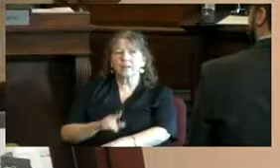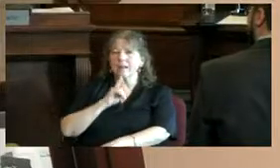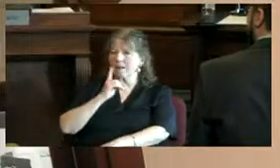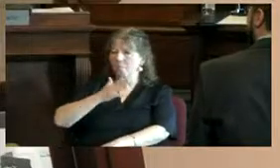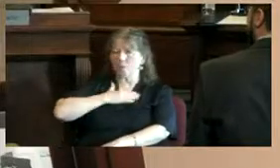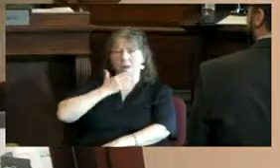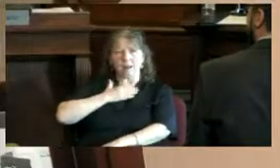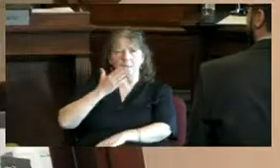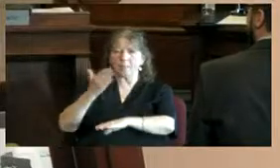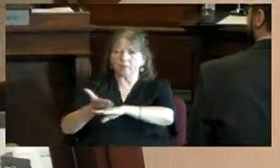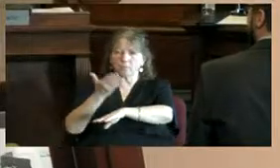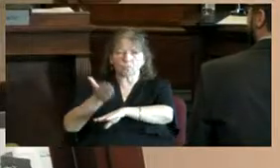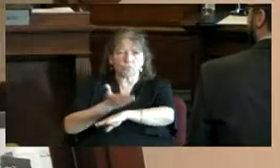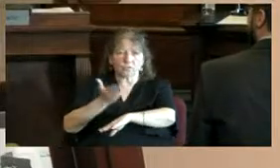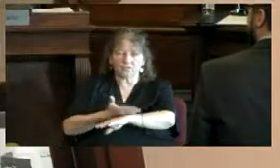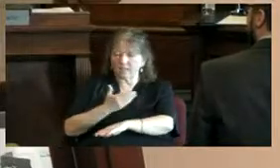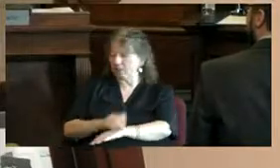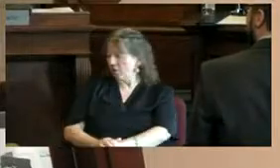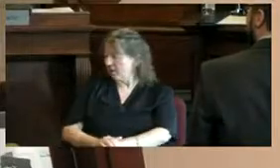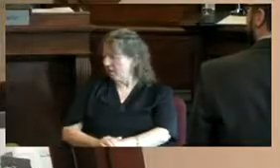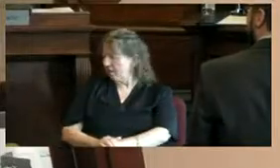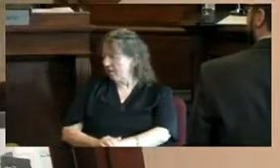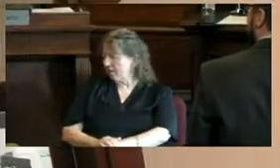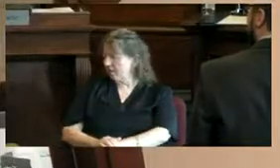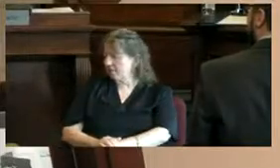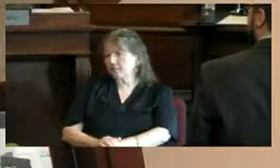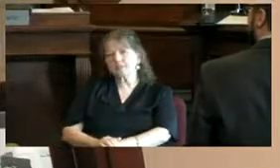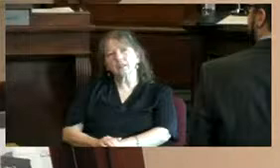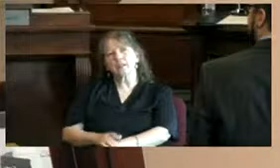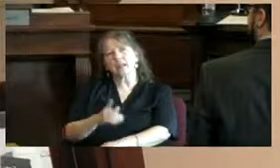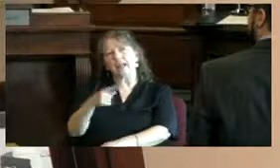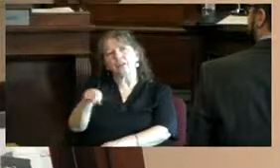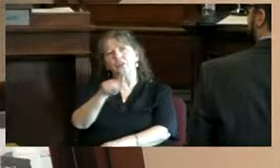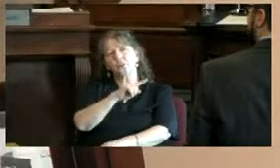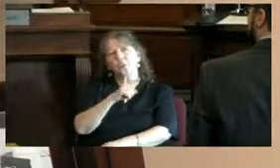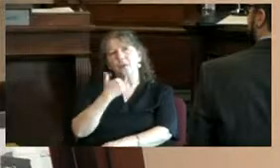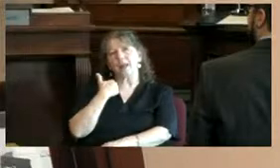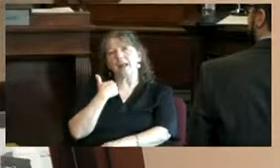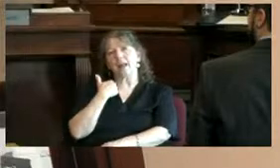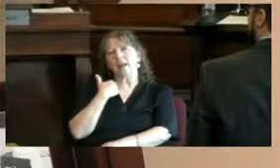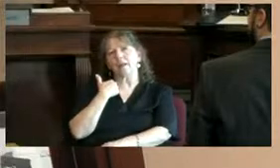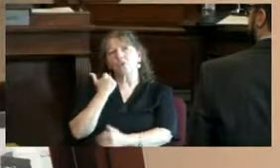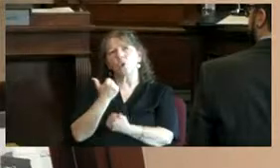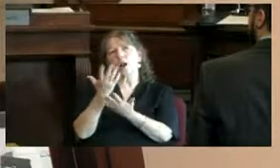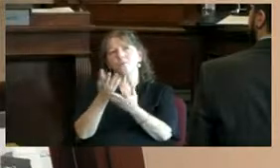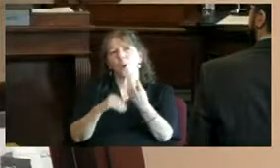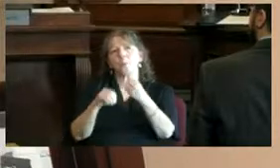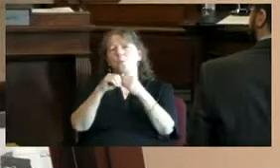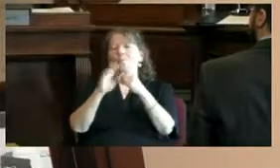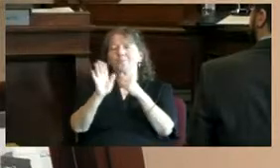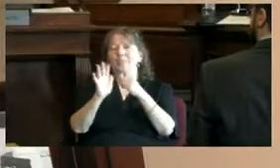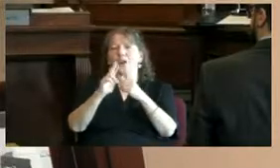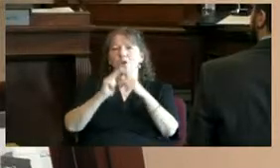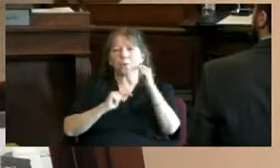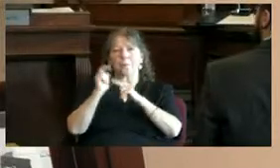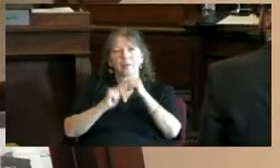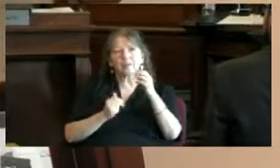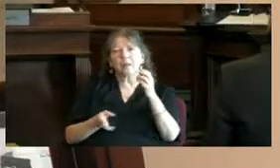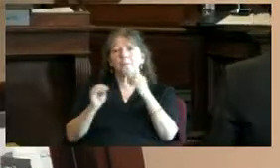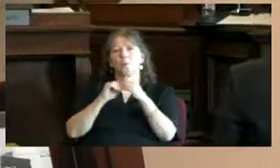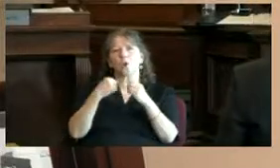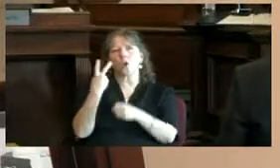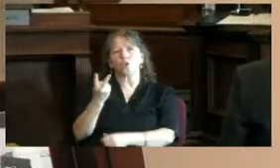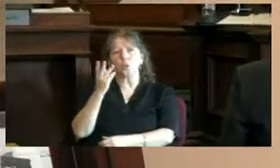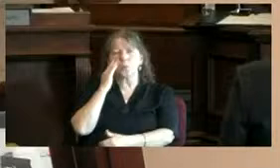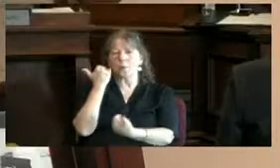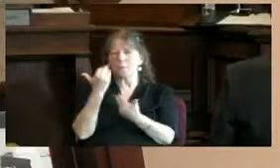these renovations, and you guys have more, are offering more or building more two bedroom units